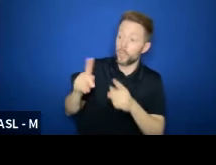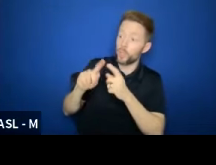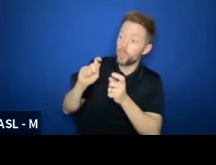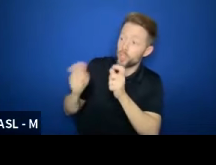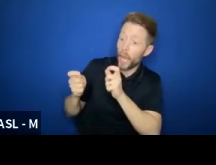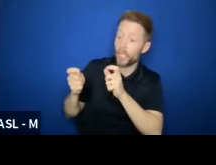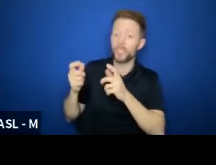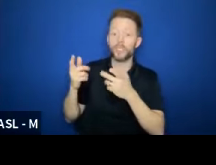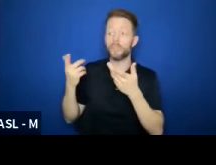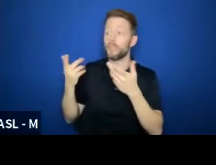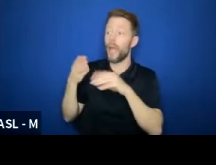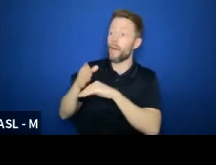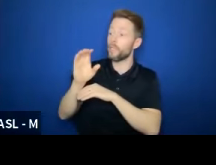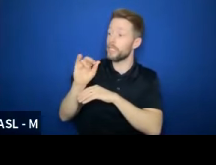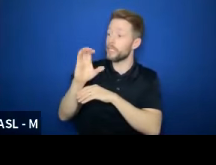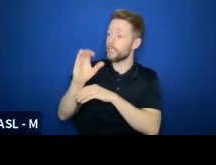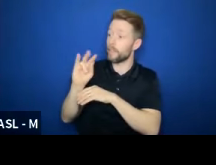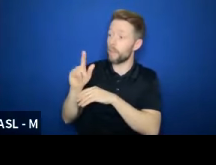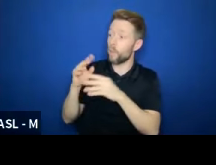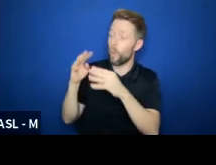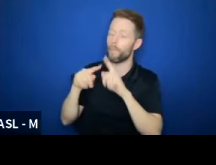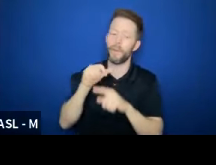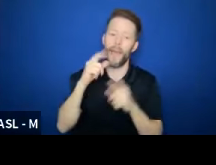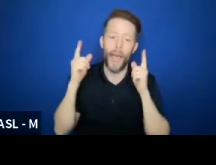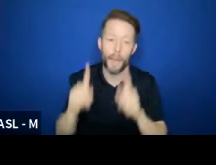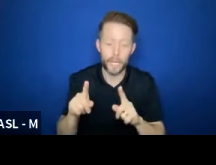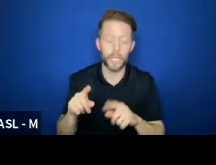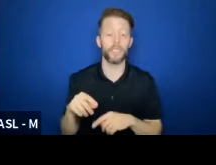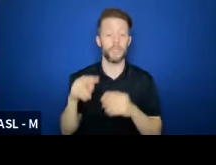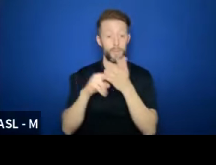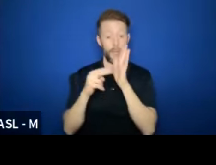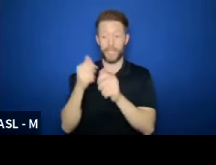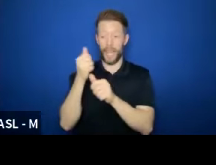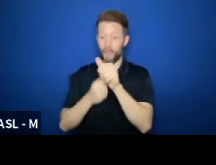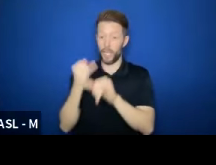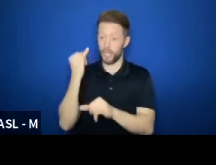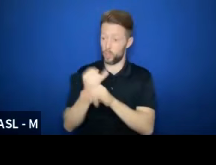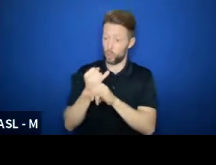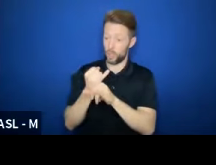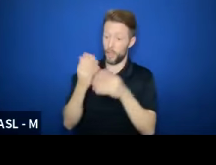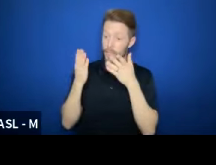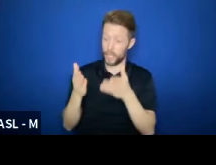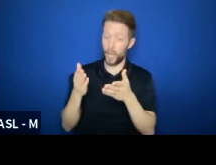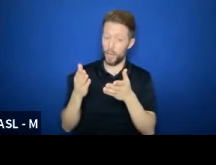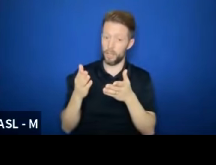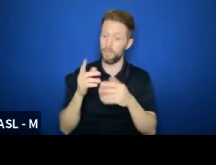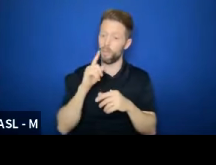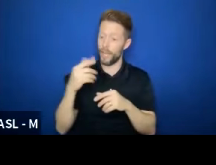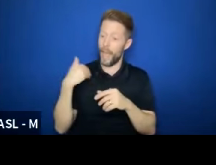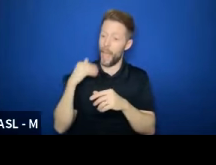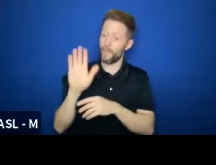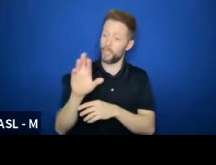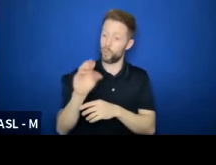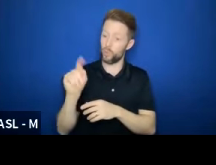freedom after the Civil War. And as a result, every single institution that is now in place really really has its roots pre the Civil War and continues